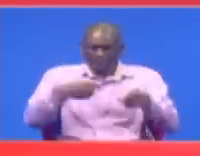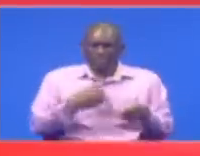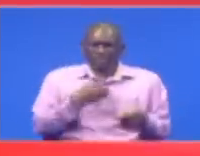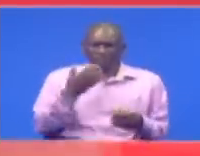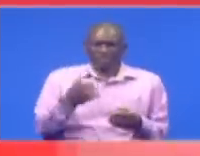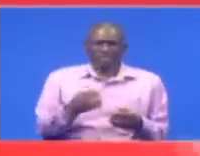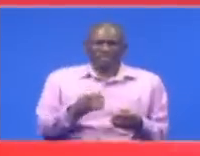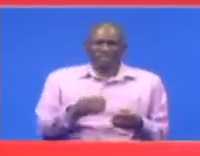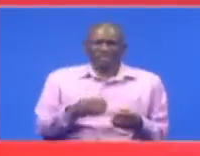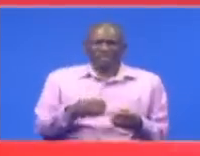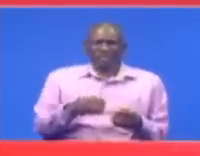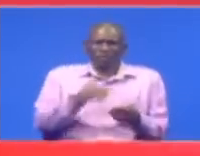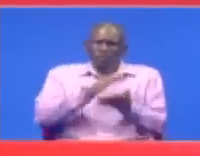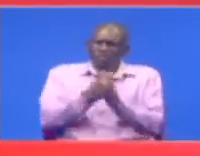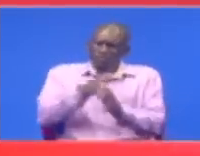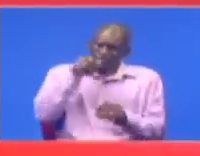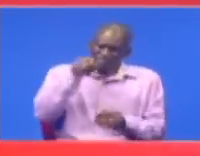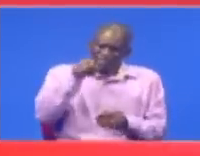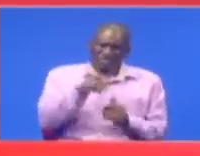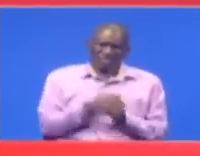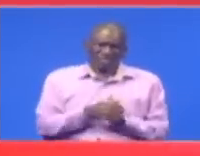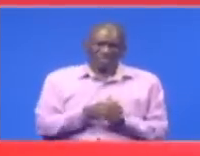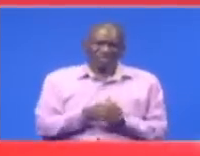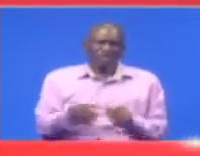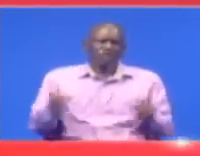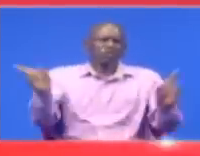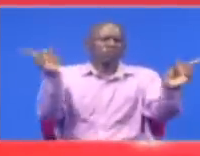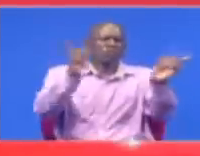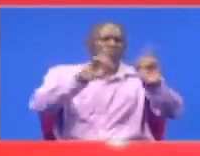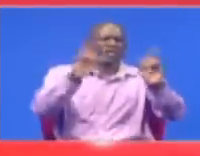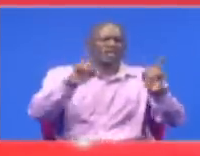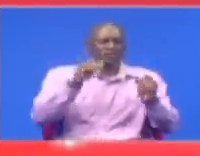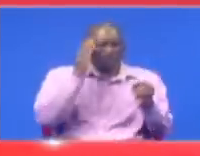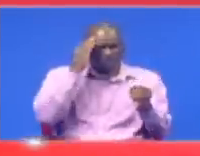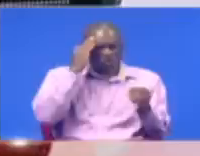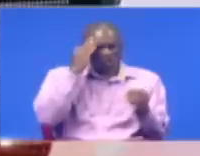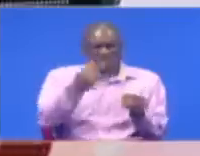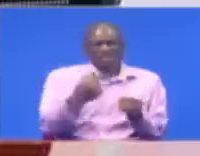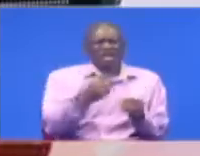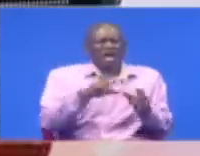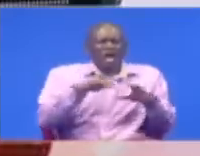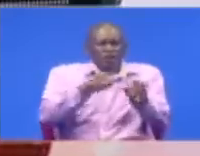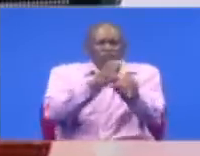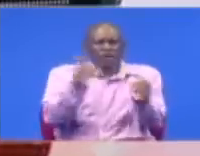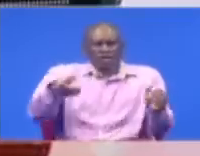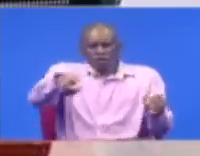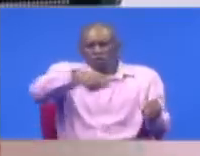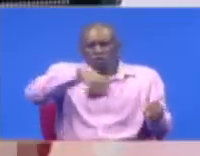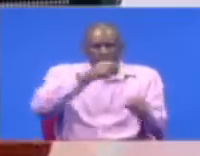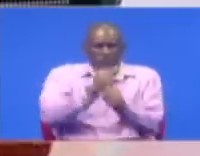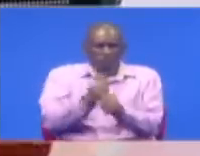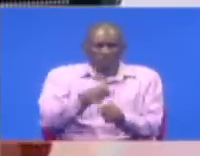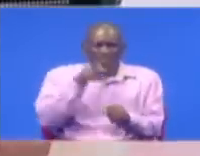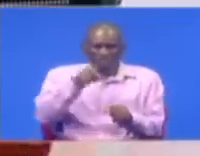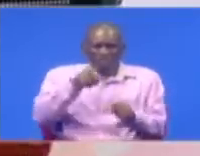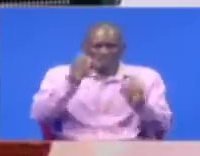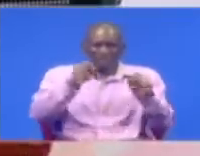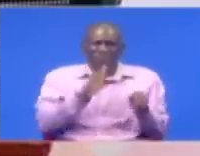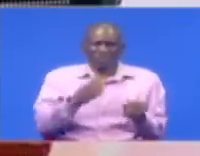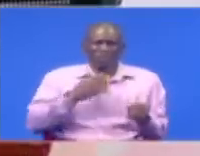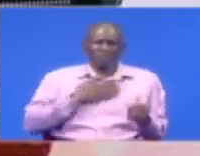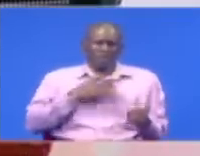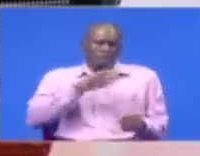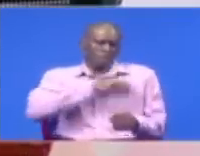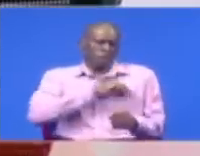is because without it, we'll never know statistically how well we are doing. That would be my